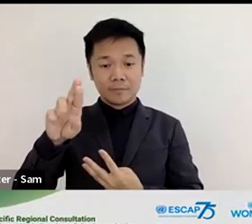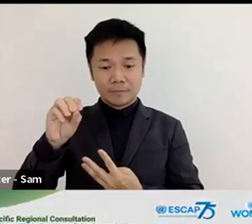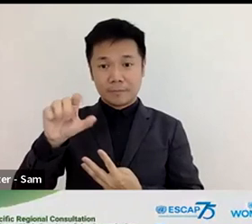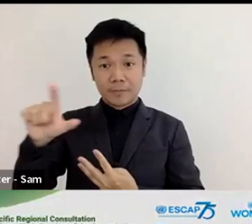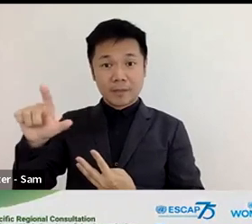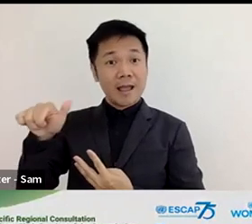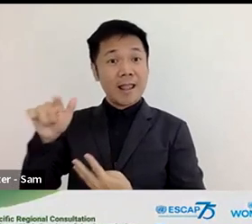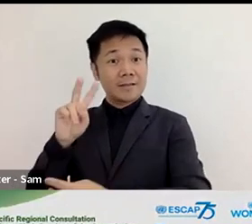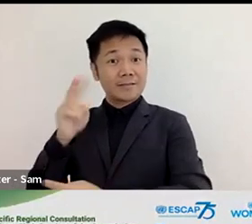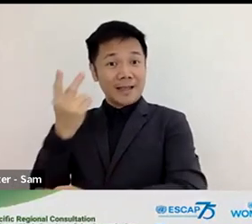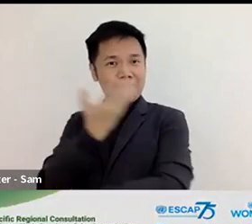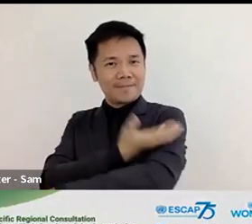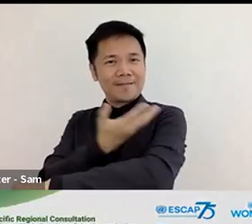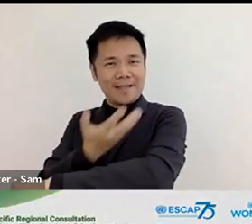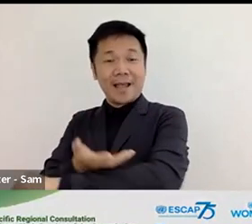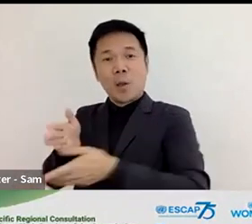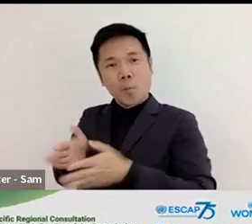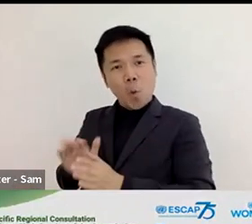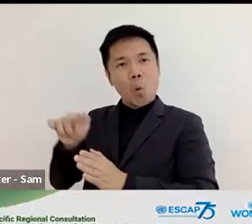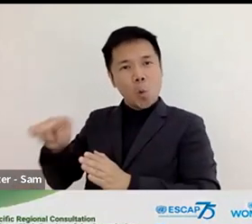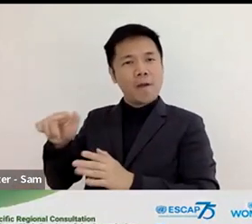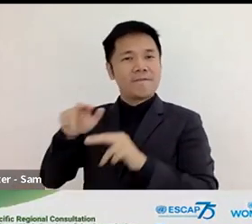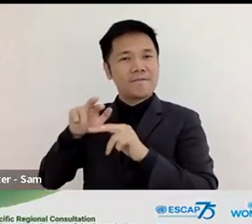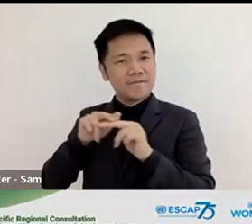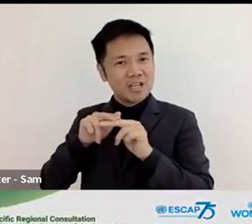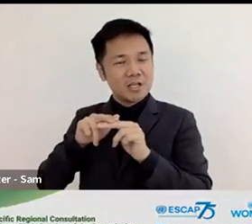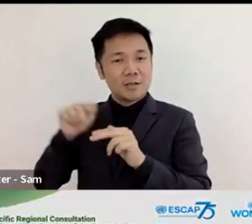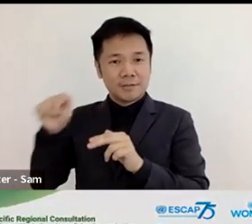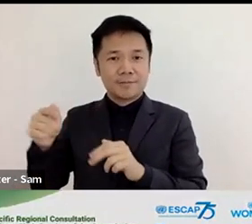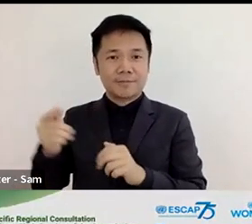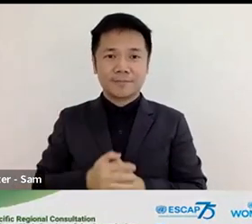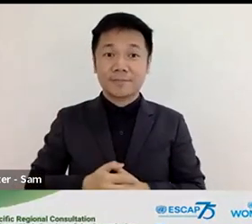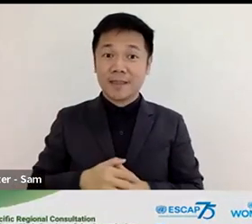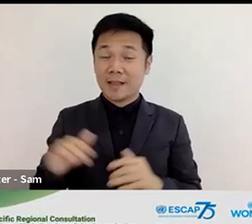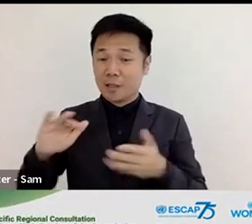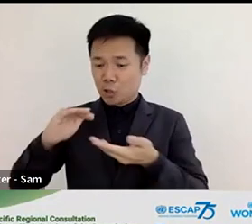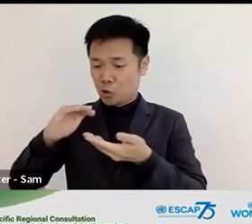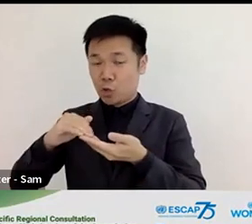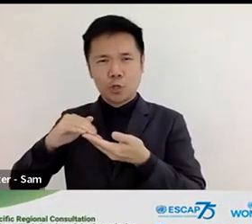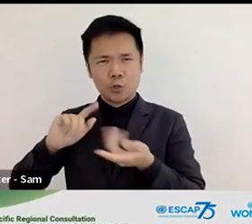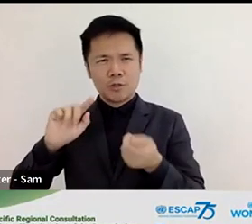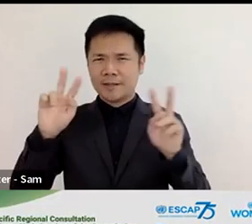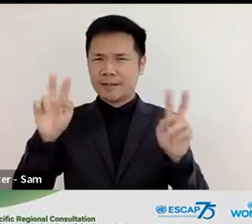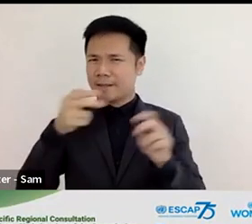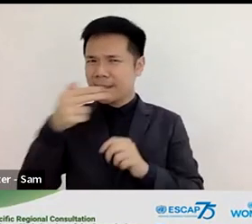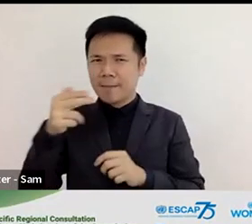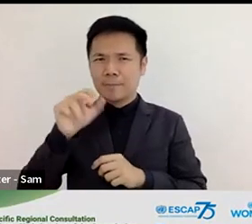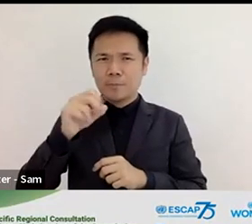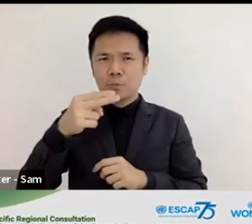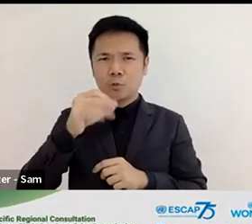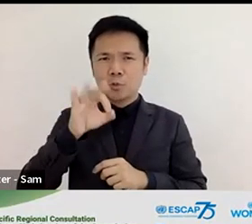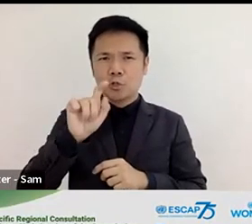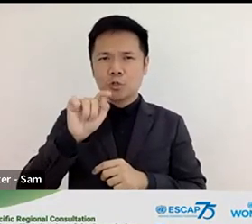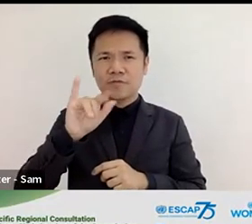Island feminist and the regional manager of the Shifting the Power Coalition. Her works